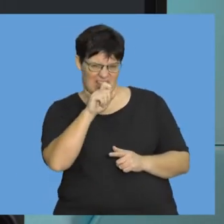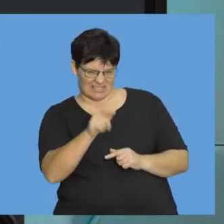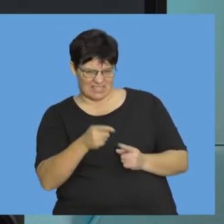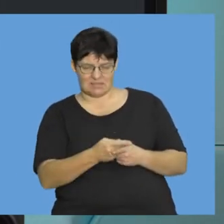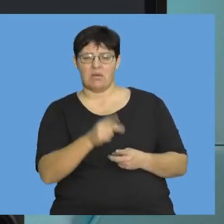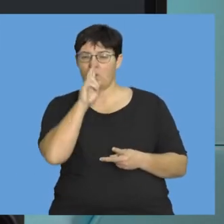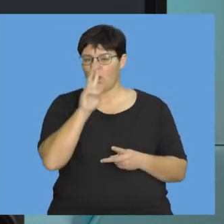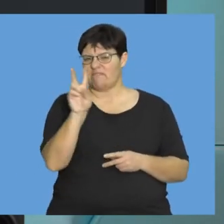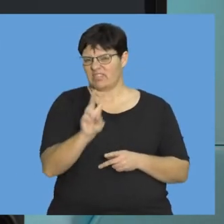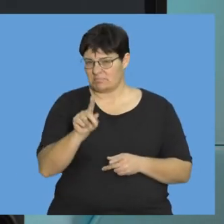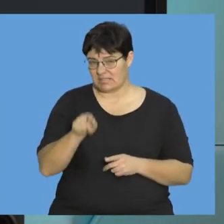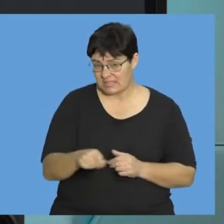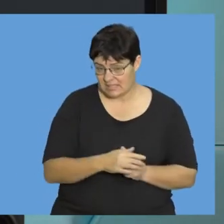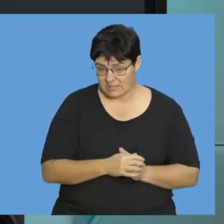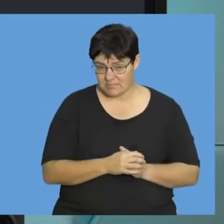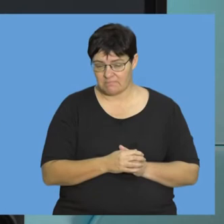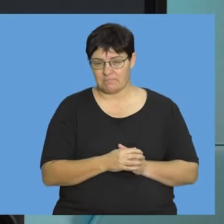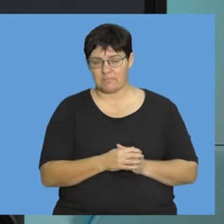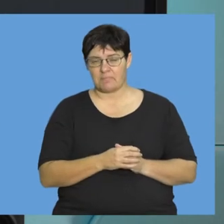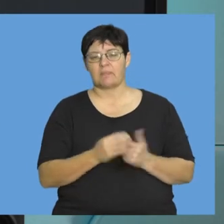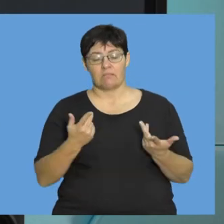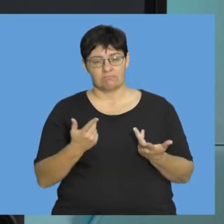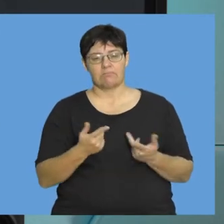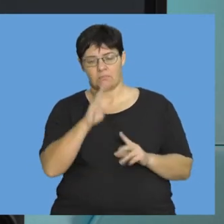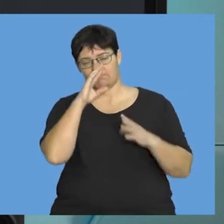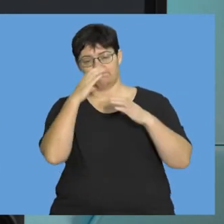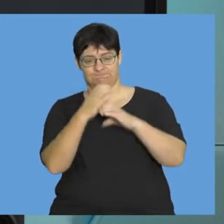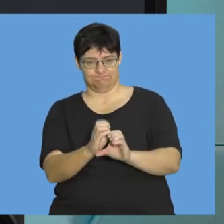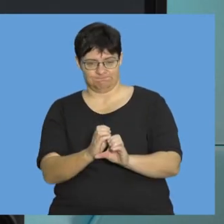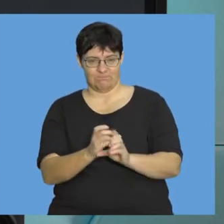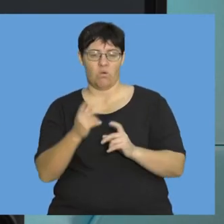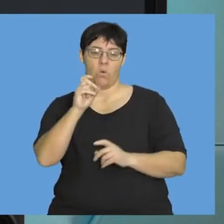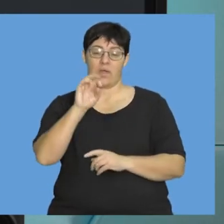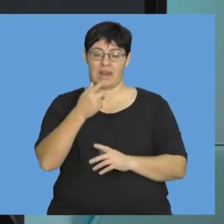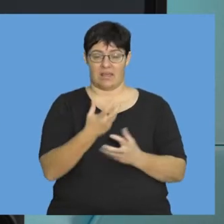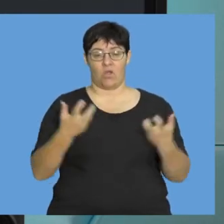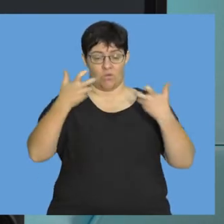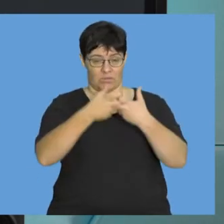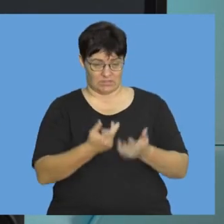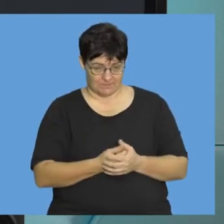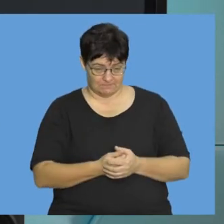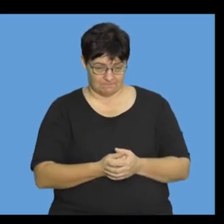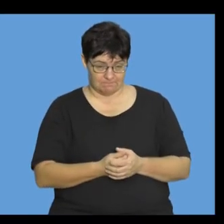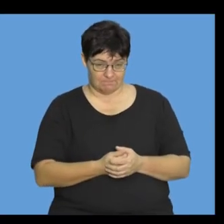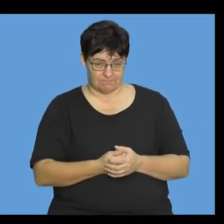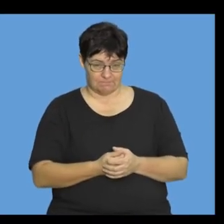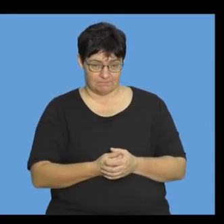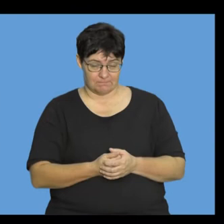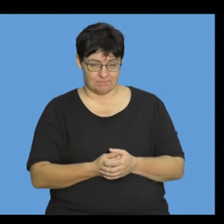look at vitamins, right? And those are the things which we are going to look at as far as organic compounds are concerned.